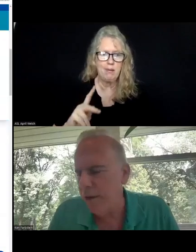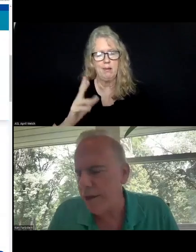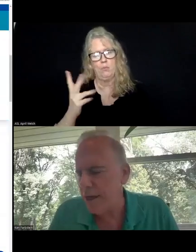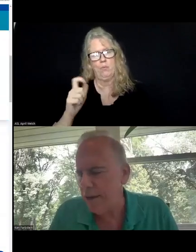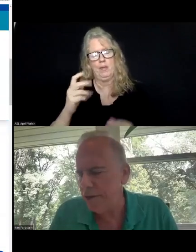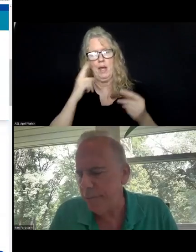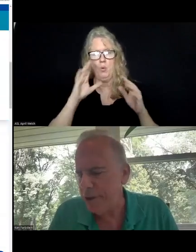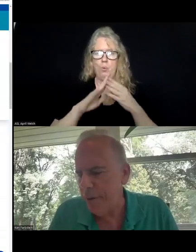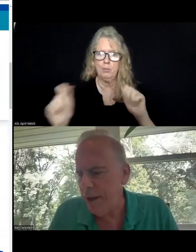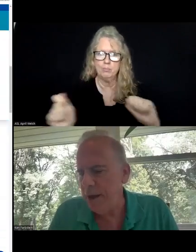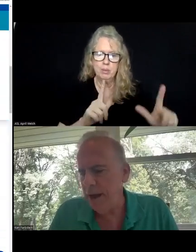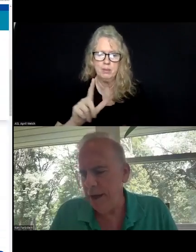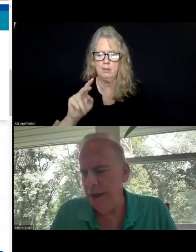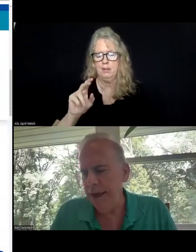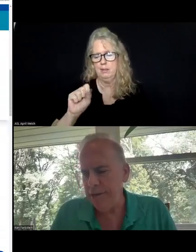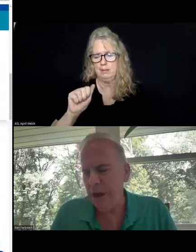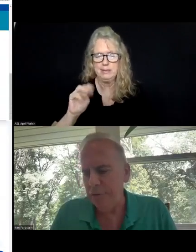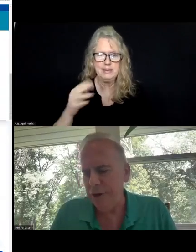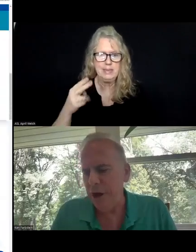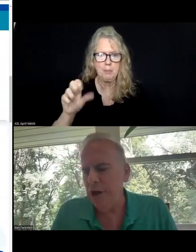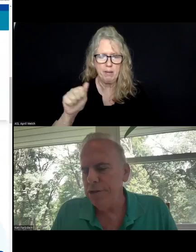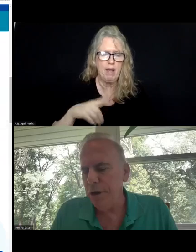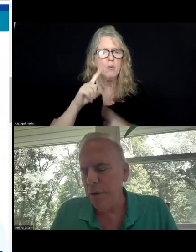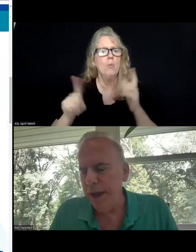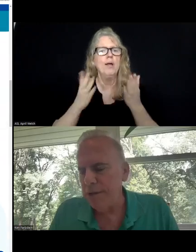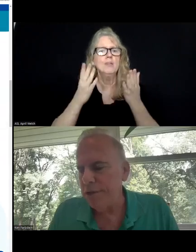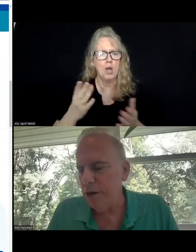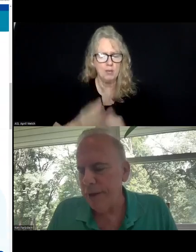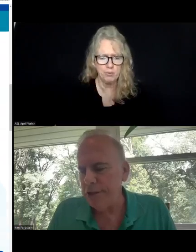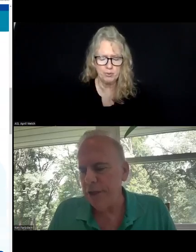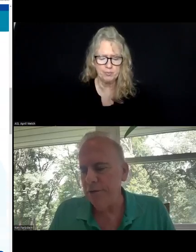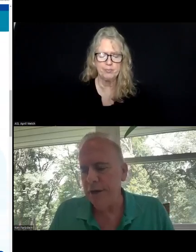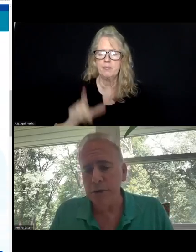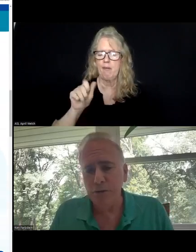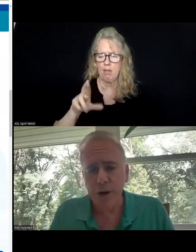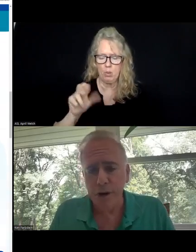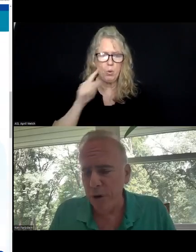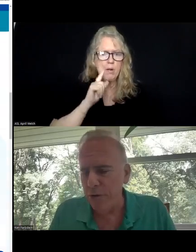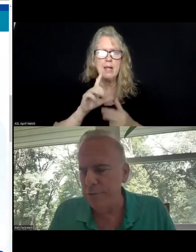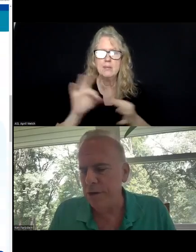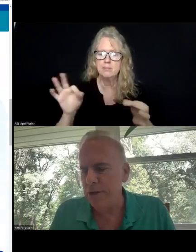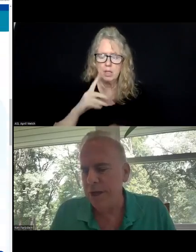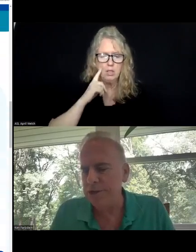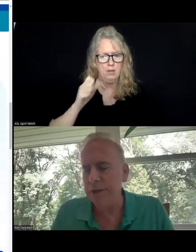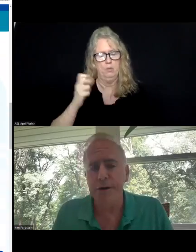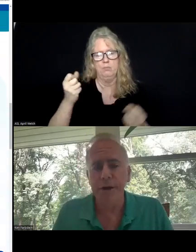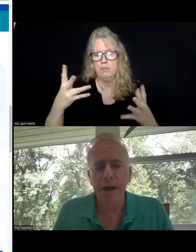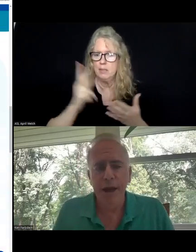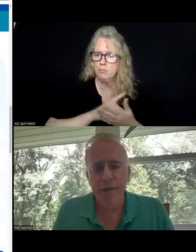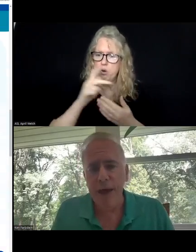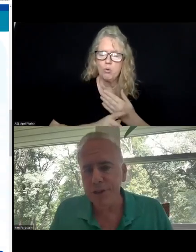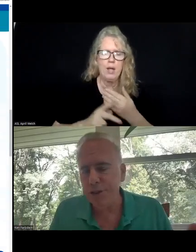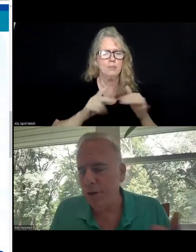as well, that the SAMHSA has offered. So as Laura mentioned, there are almost 400 programs across the country. They're